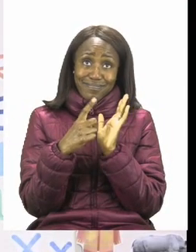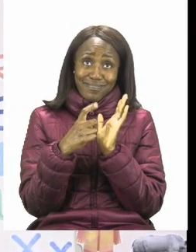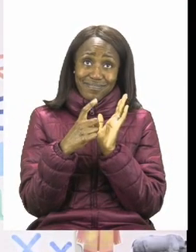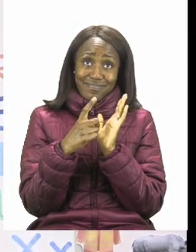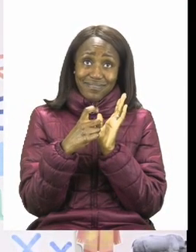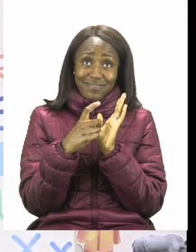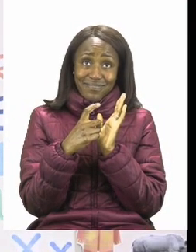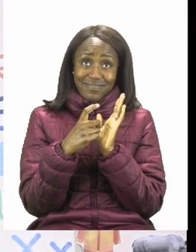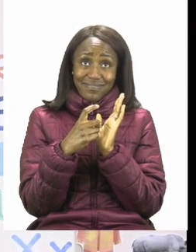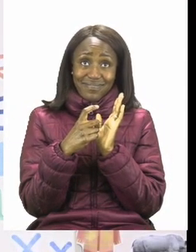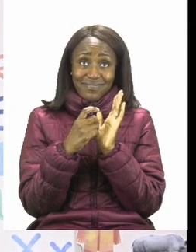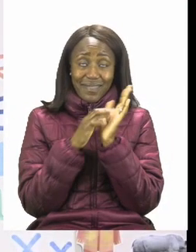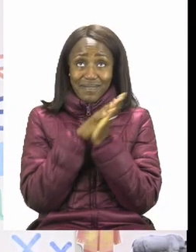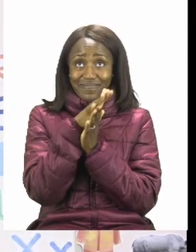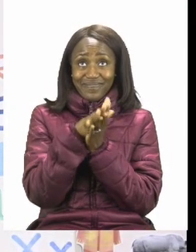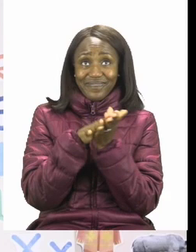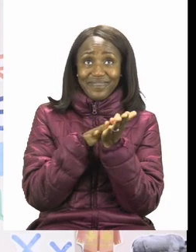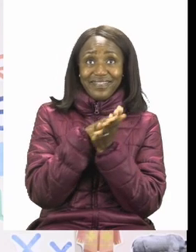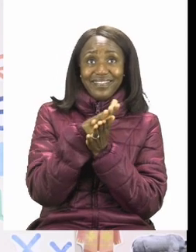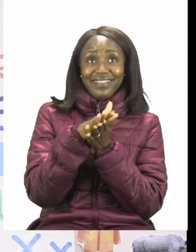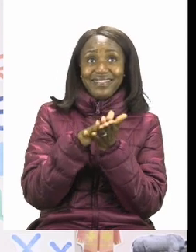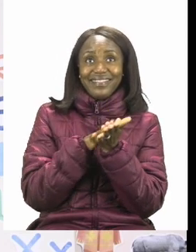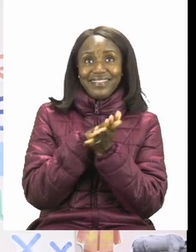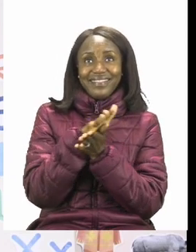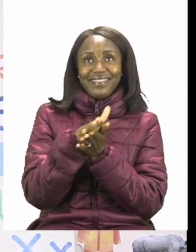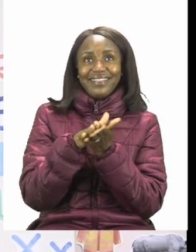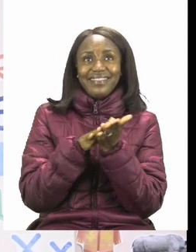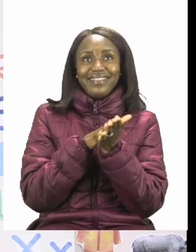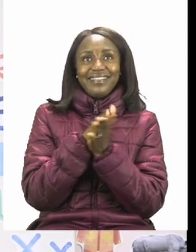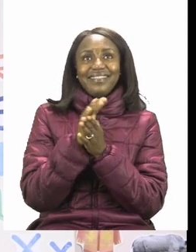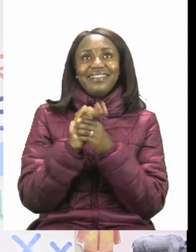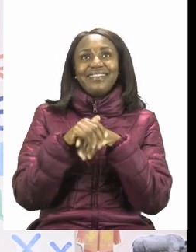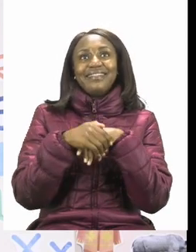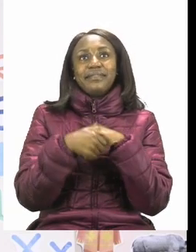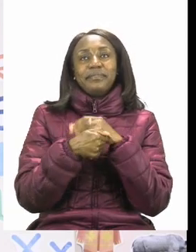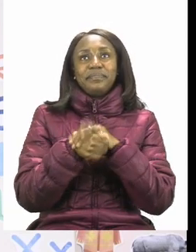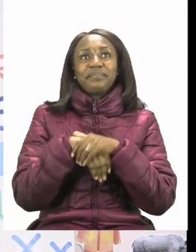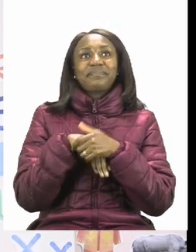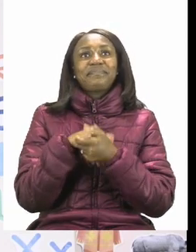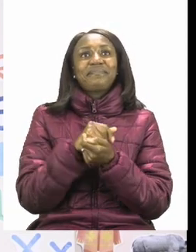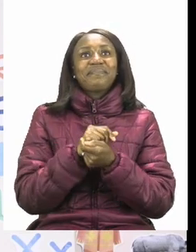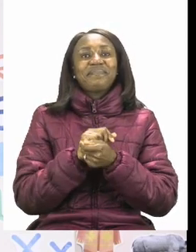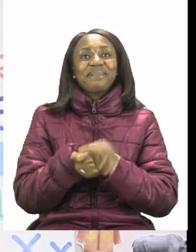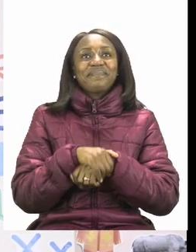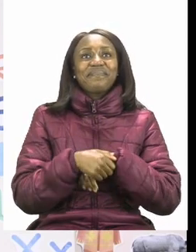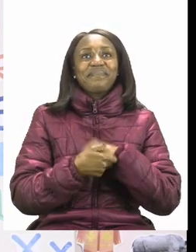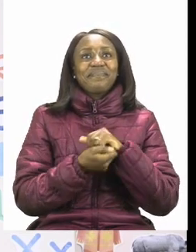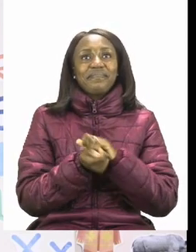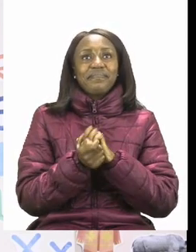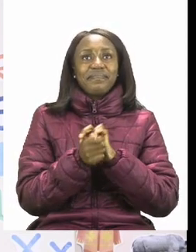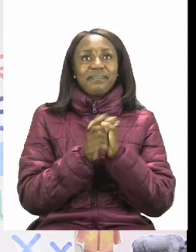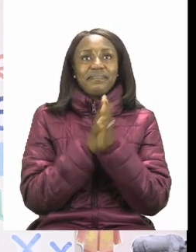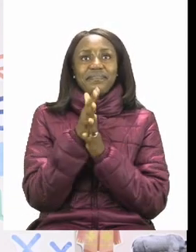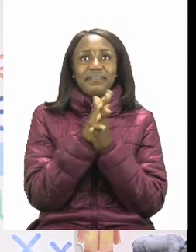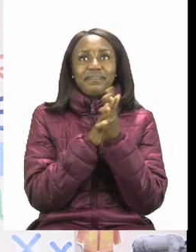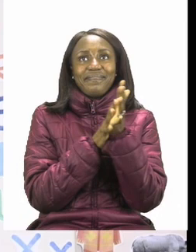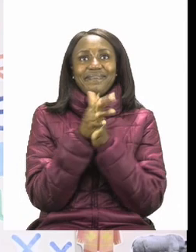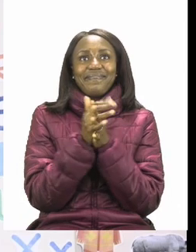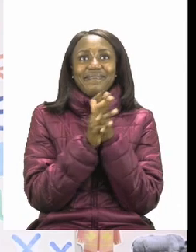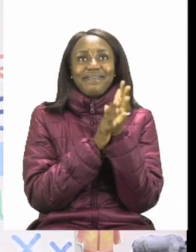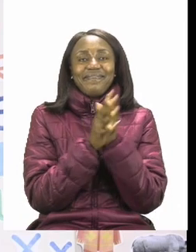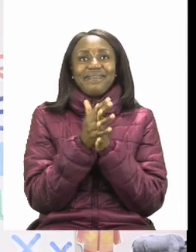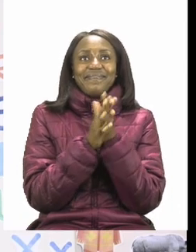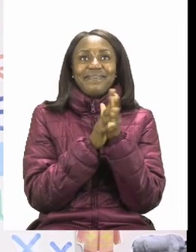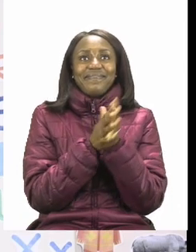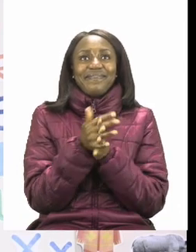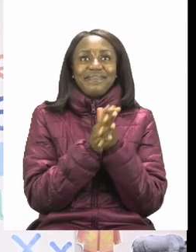sanitizer and we rub inside our hands, around our hands, in between our